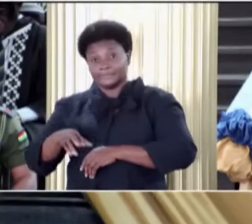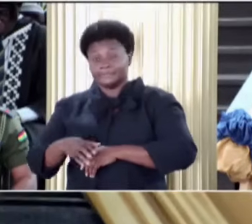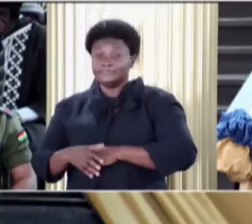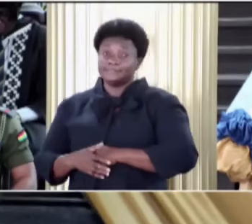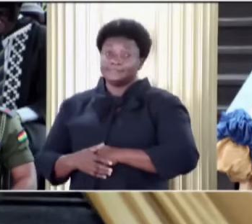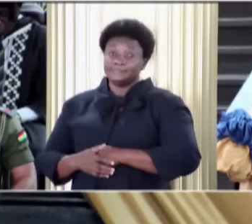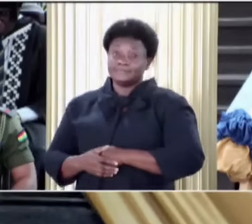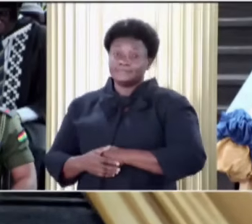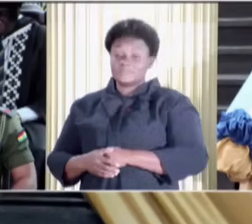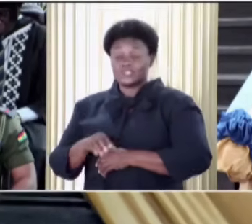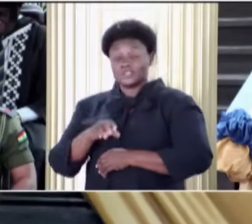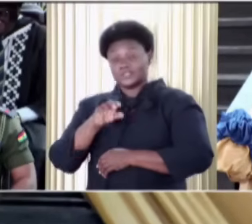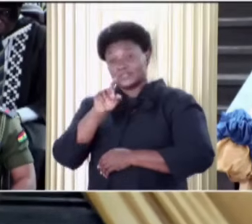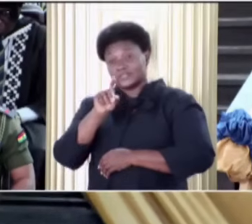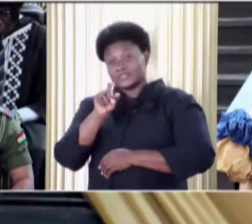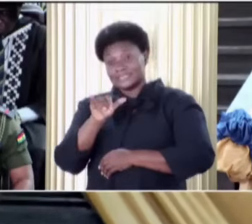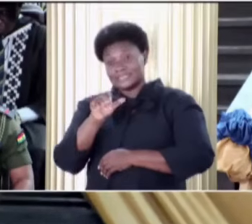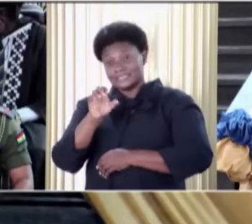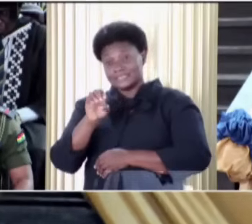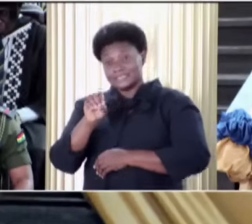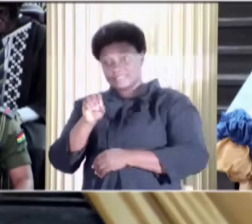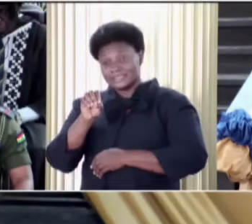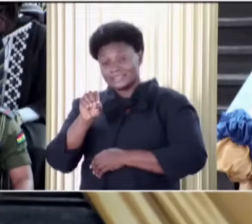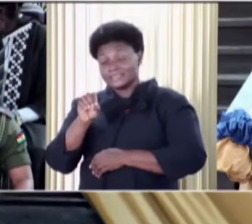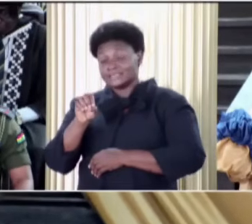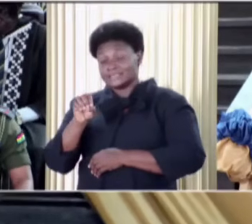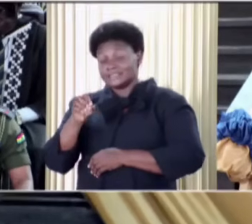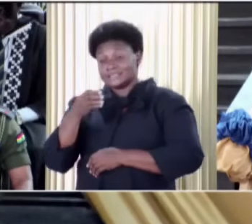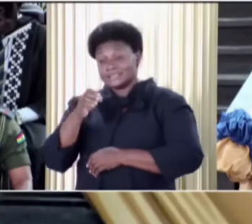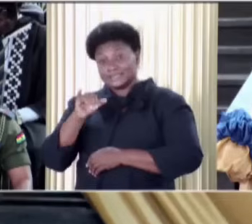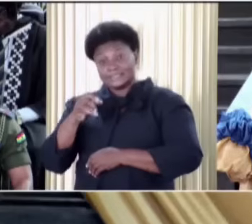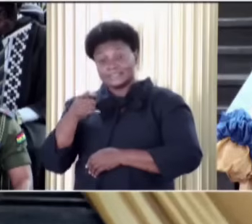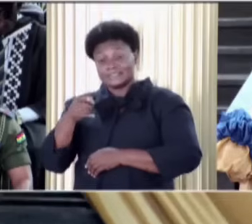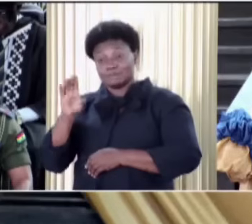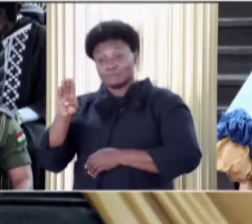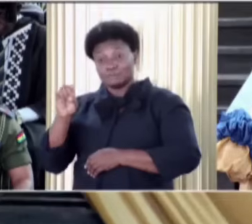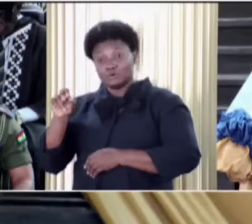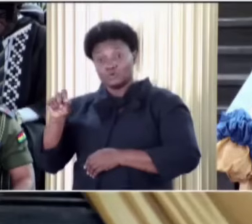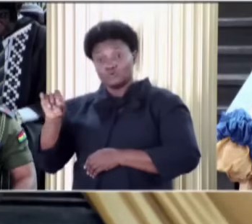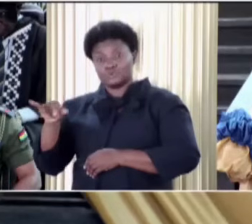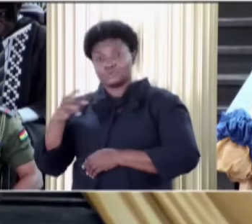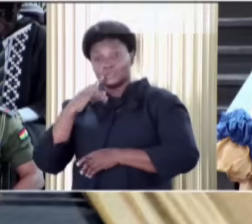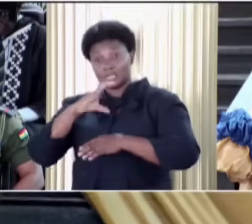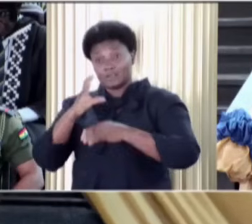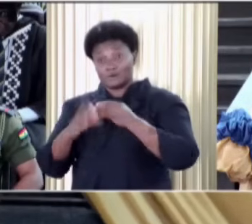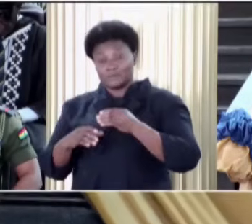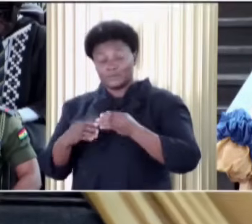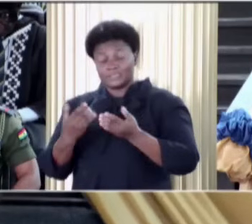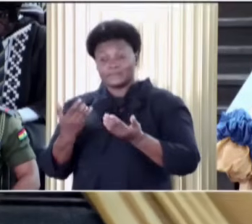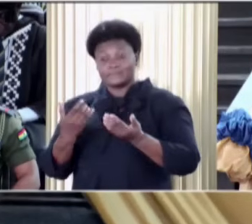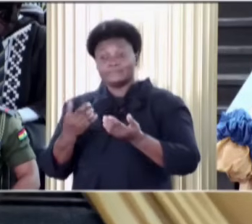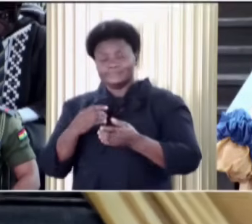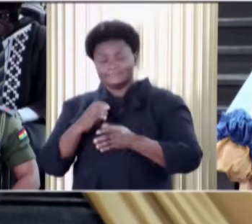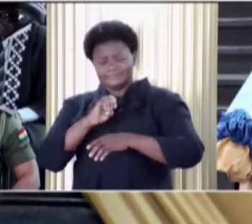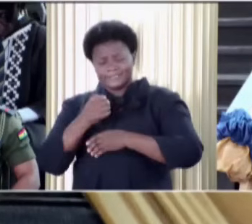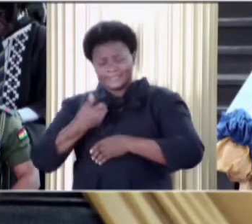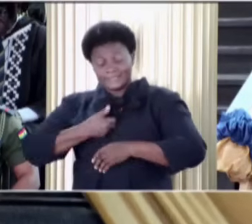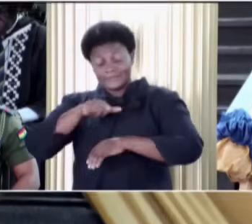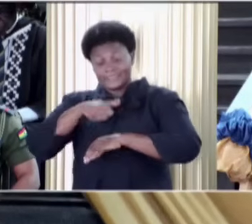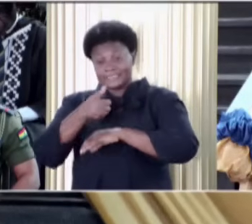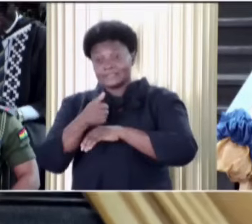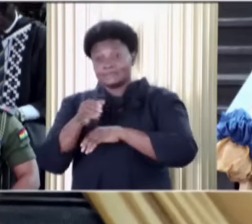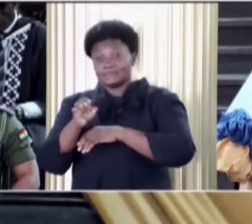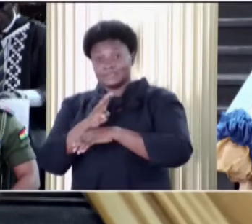Ms. Chei Bonsu is an accomplished educationist, entrepreneur, author, and communications